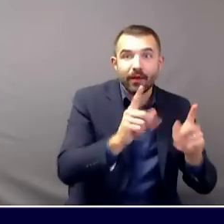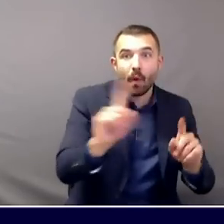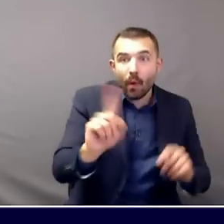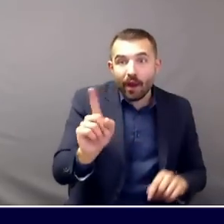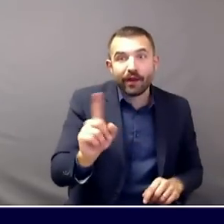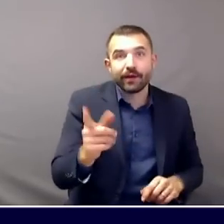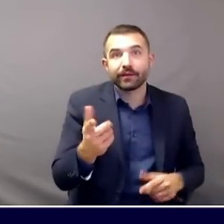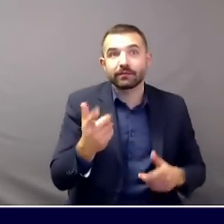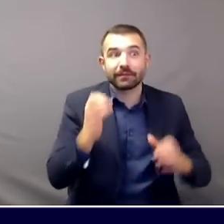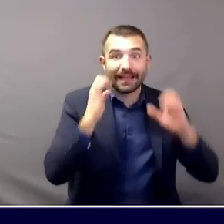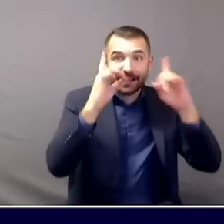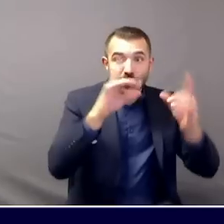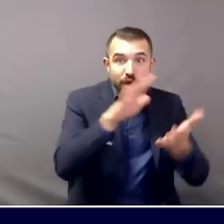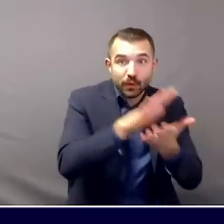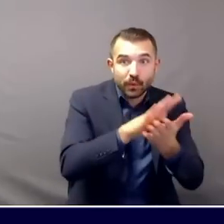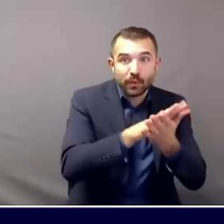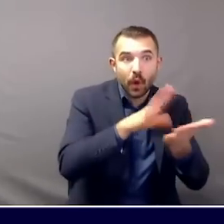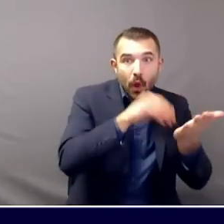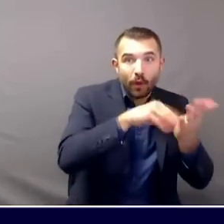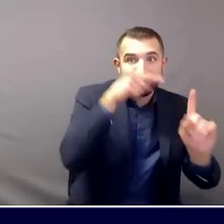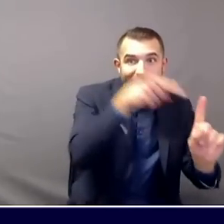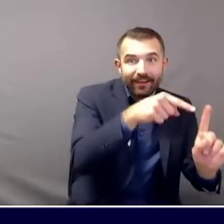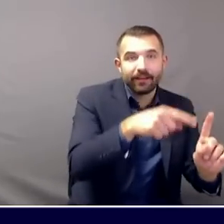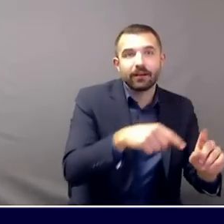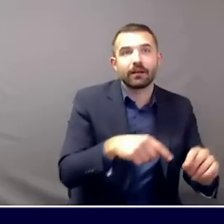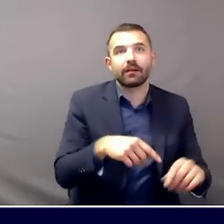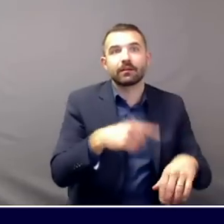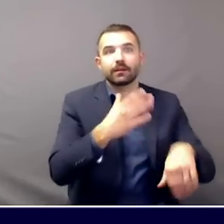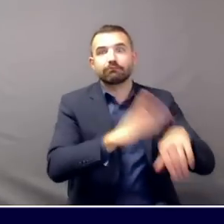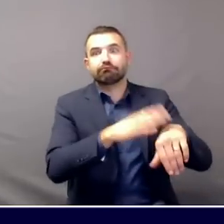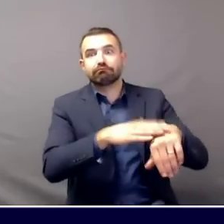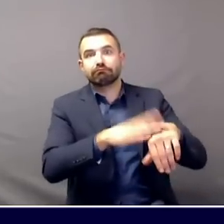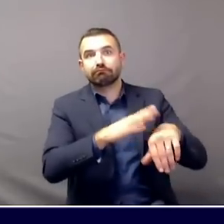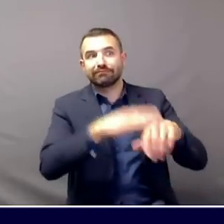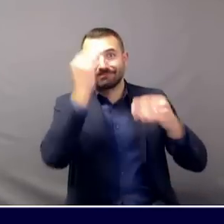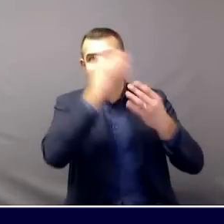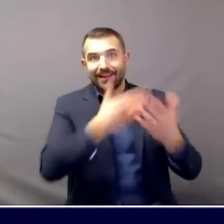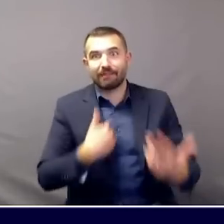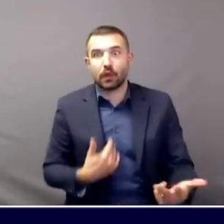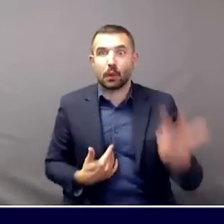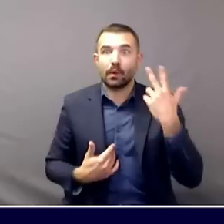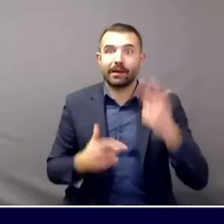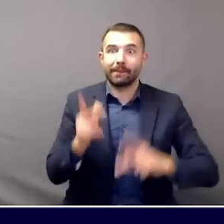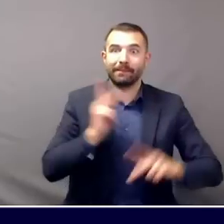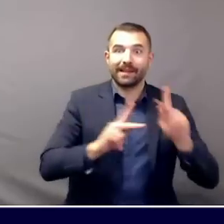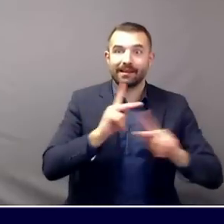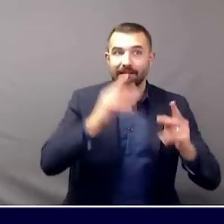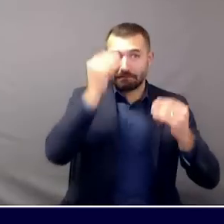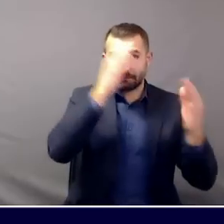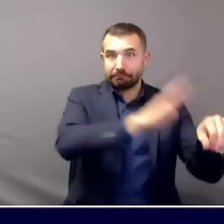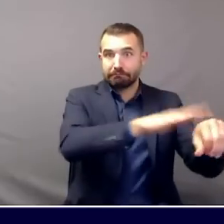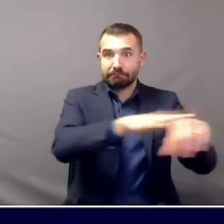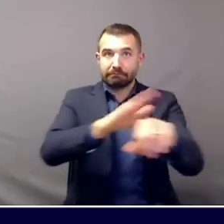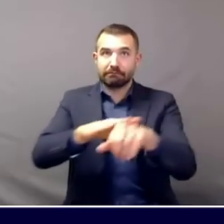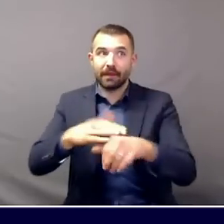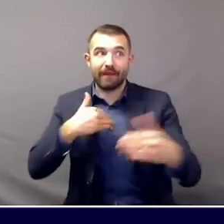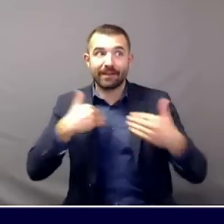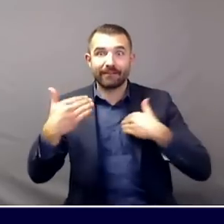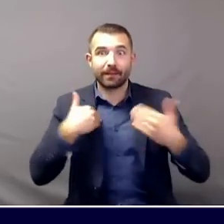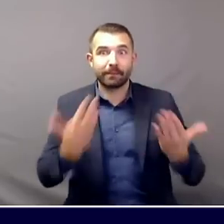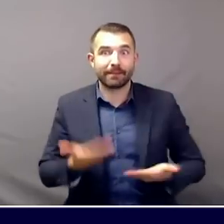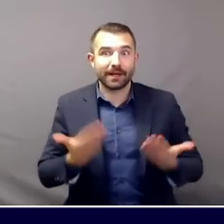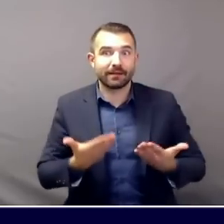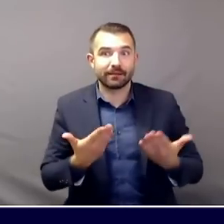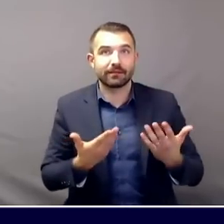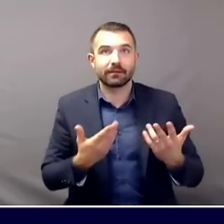has been alerted by 3 individuals within their 4 walls that they've all got COVID-19, in which case they notify